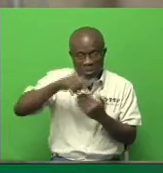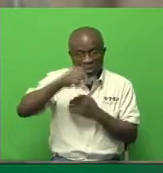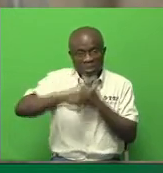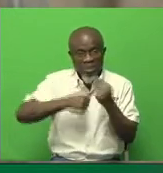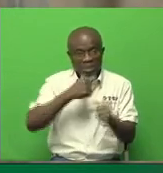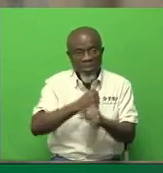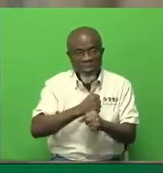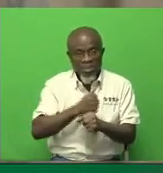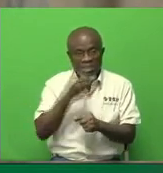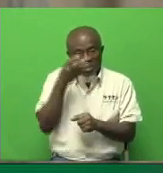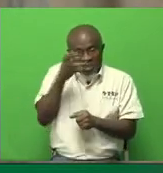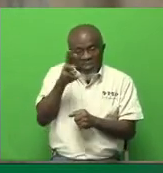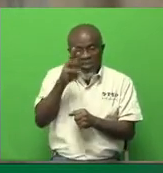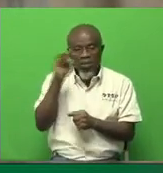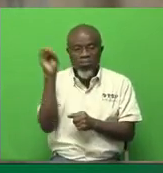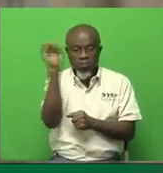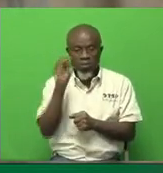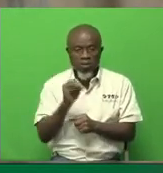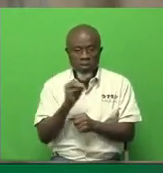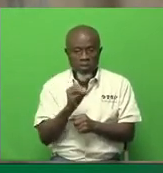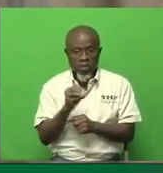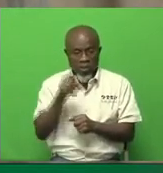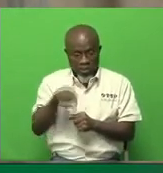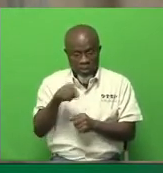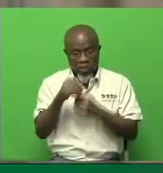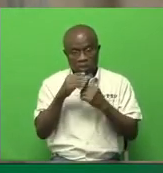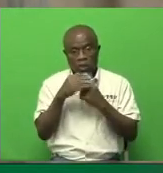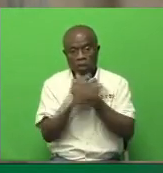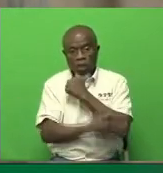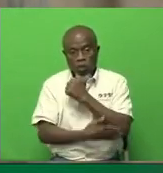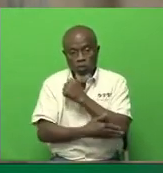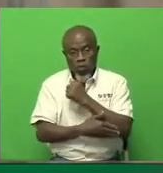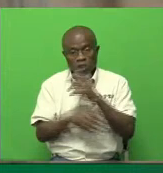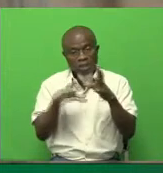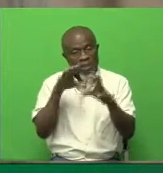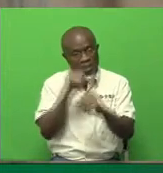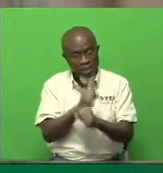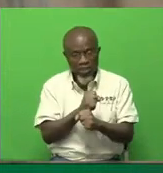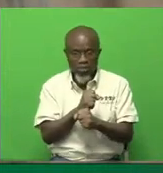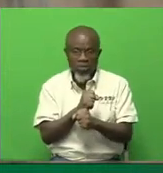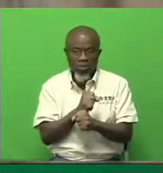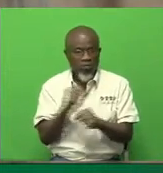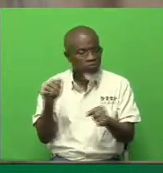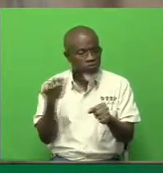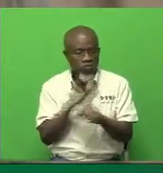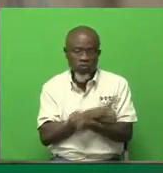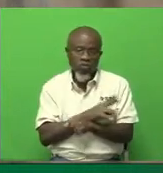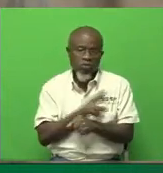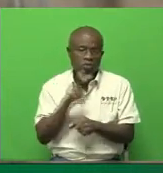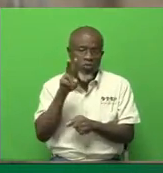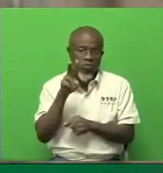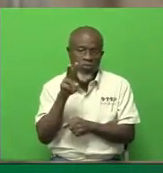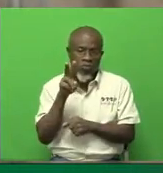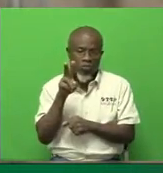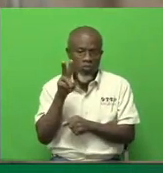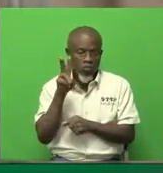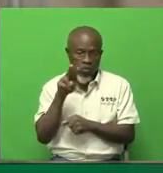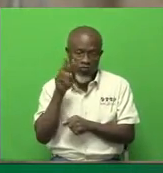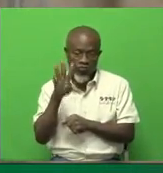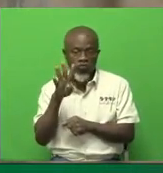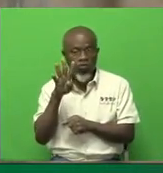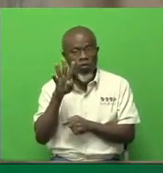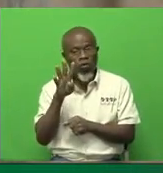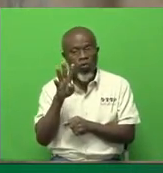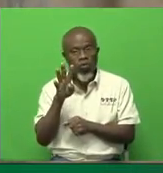that's 16 of this country receive a full 24 7 supply of water well Mr